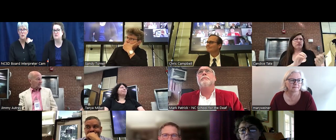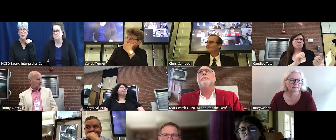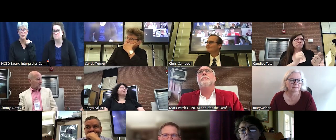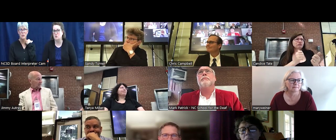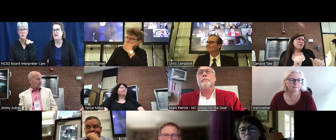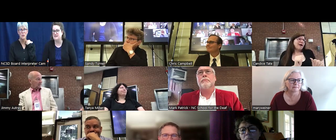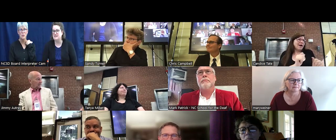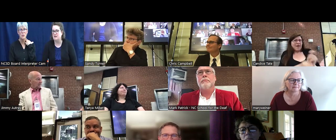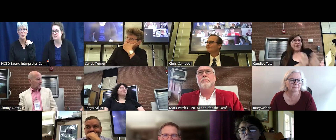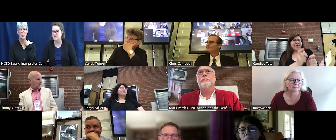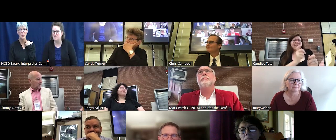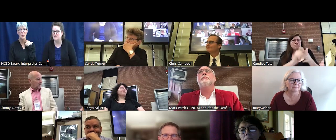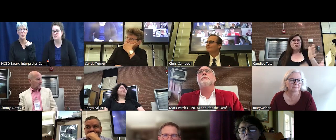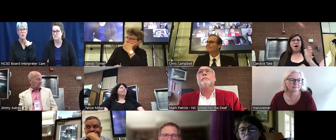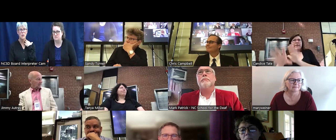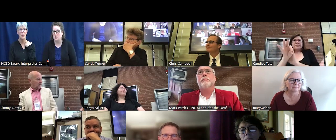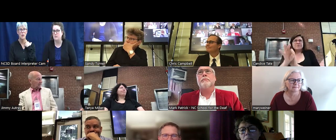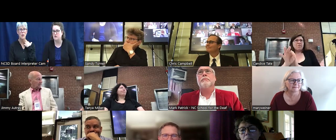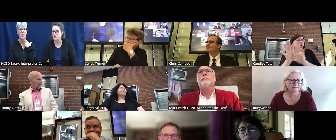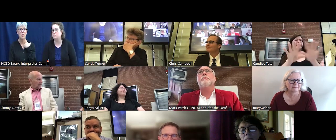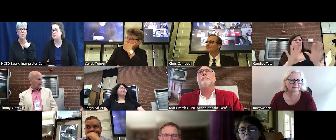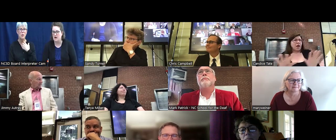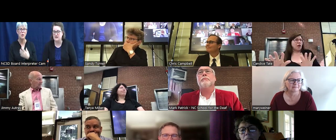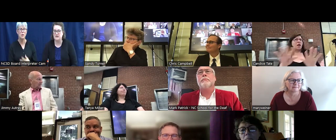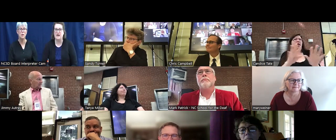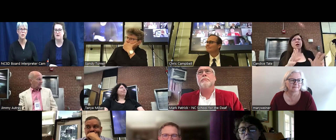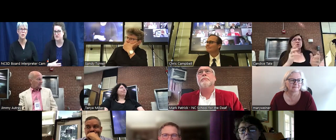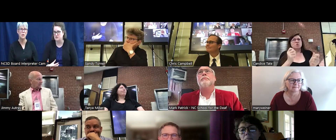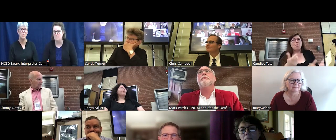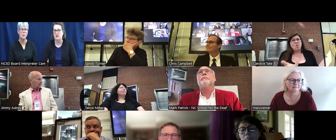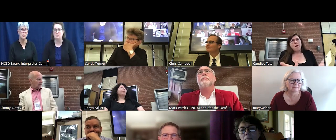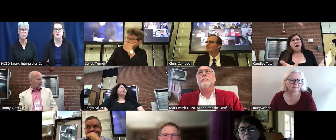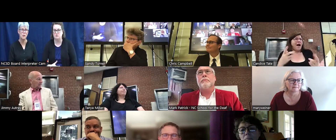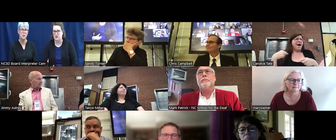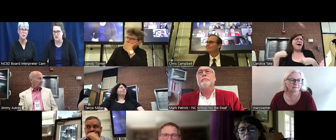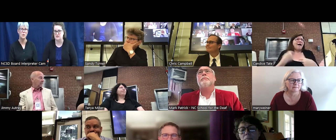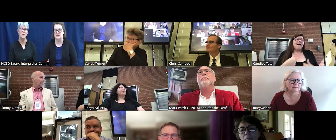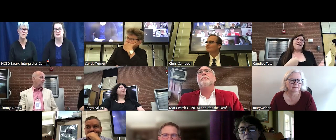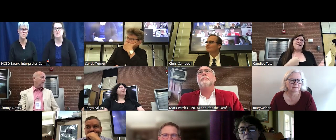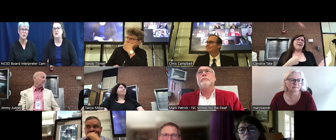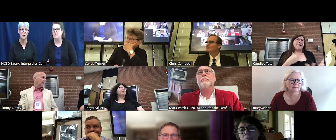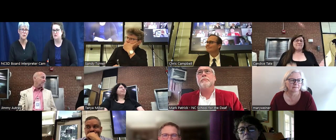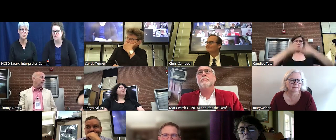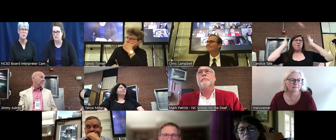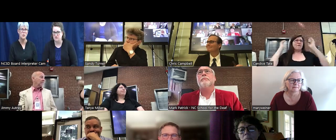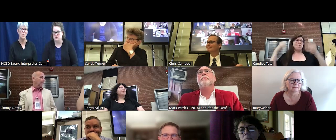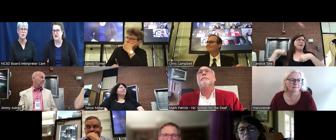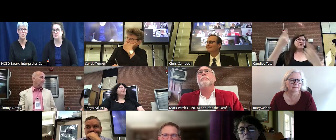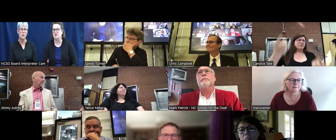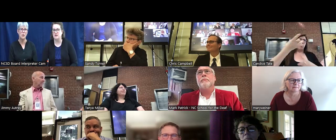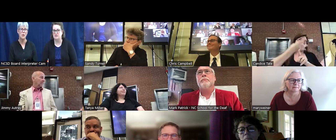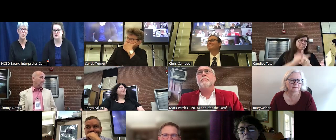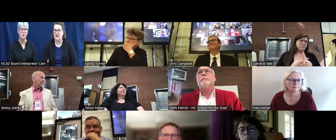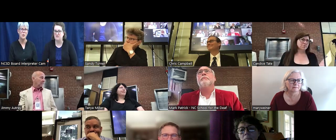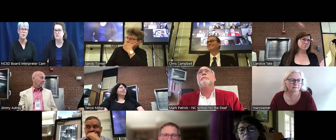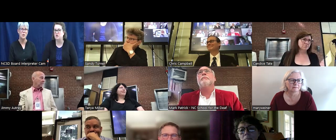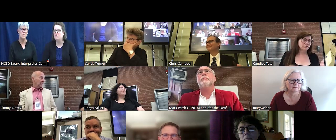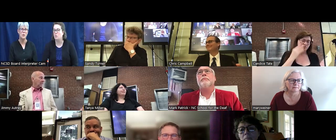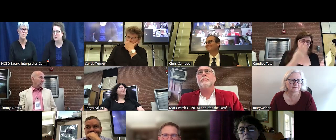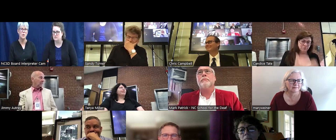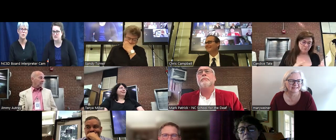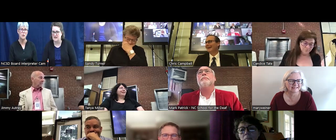be quite in depth in this, going through rewriting, having to come up with new policies, from scratch, and have